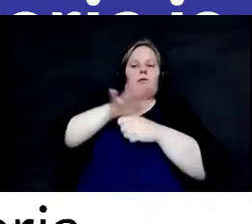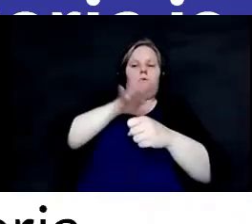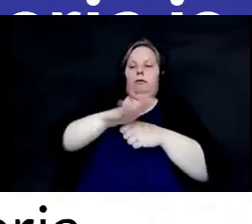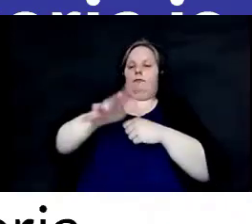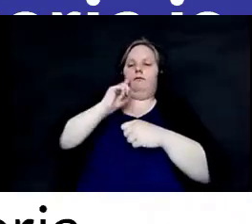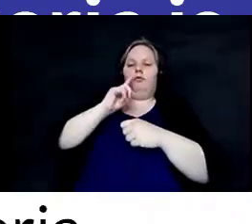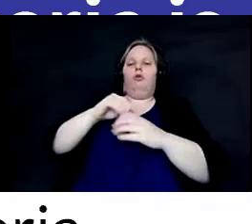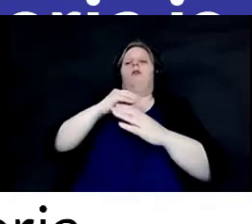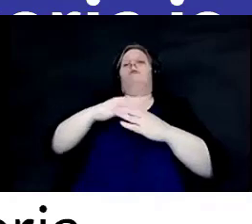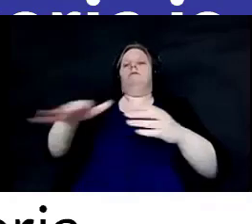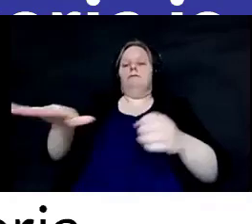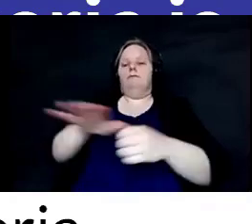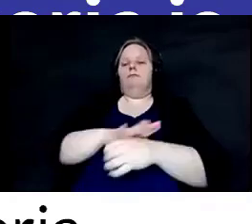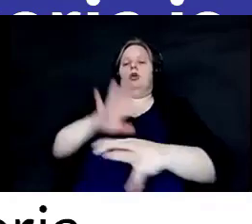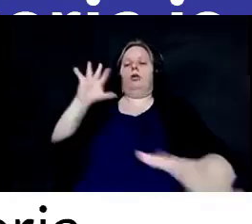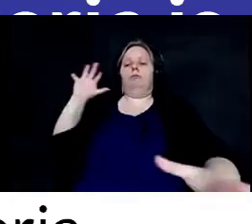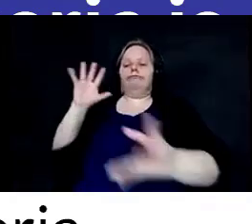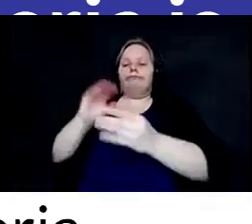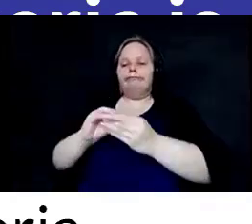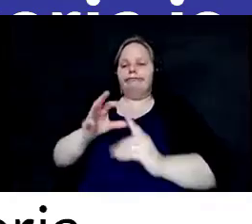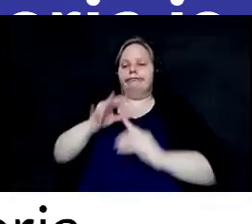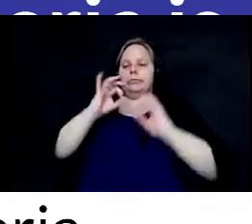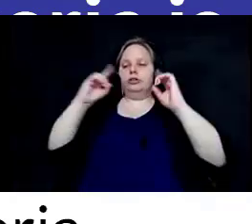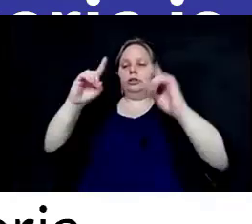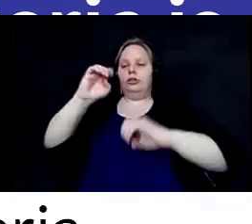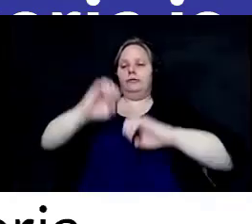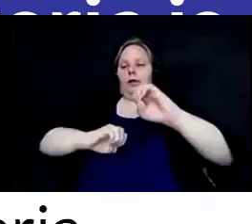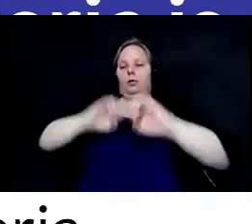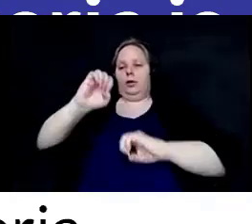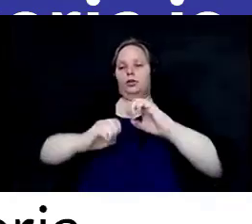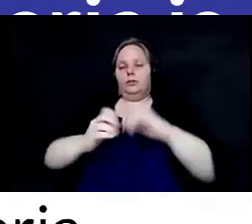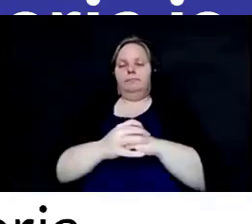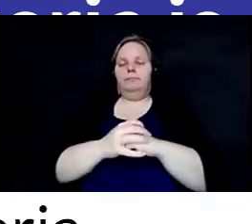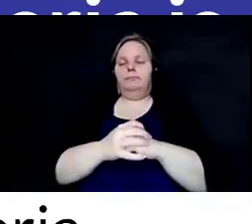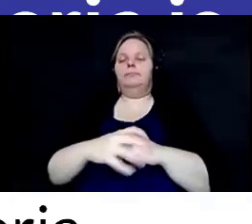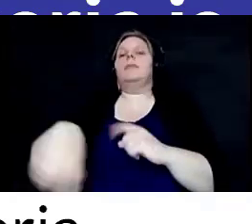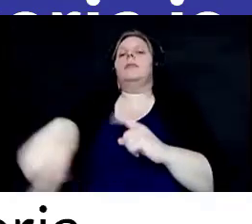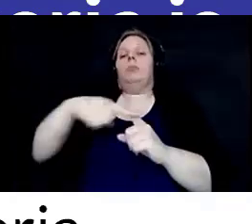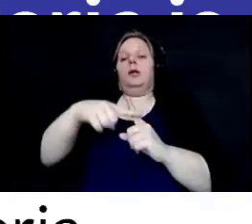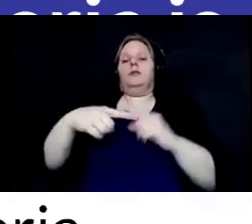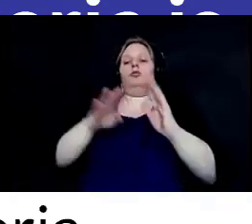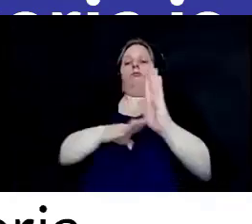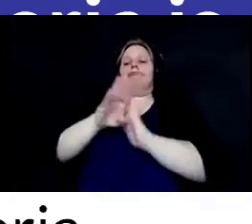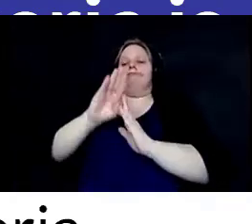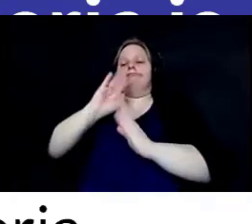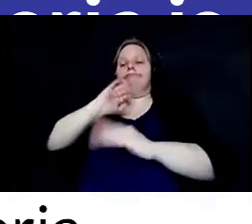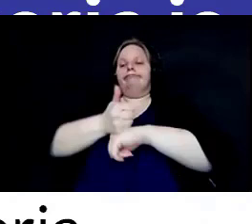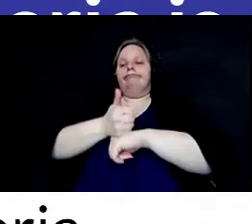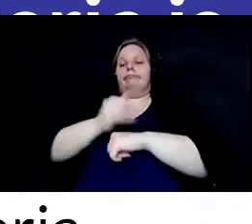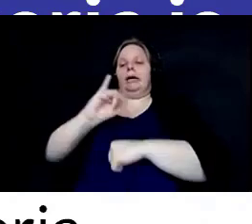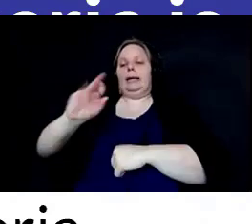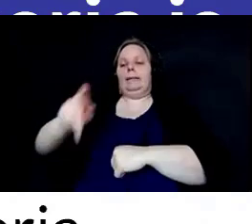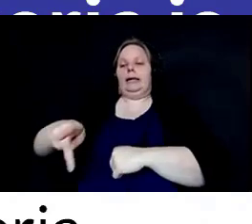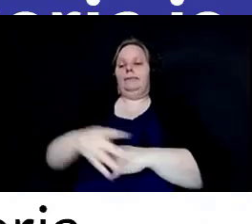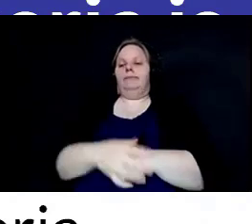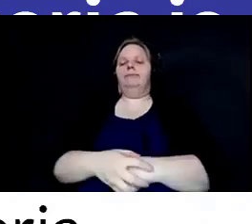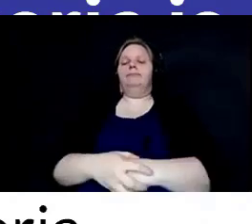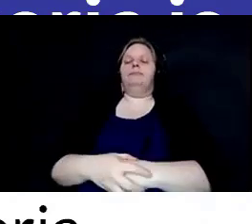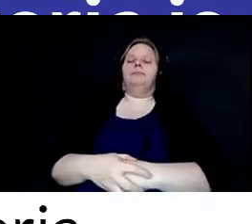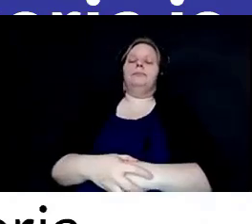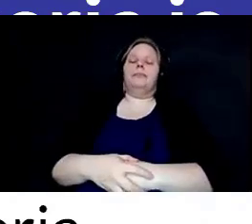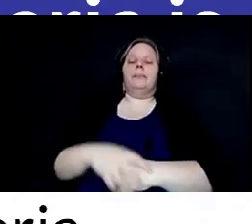a comprehensive special education evaluation and for developing a student's IEP. As Anita